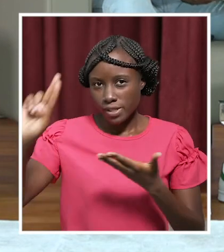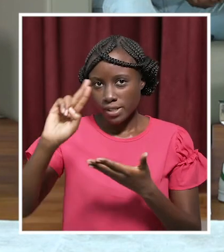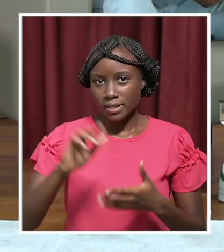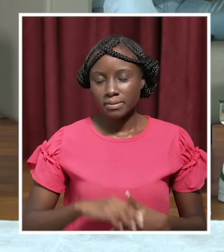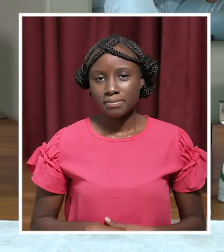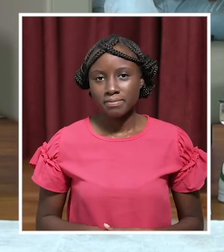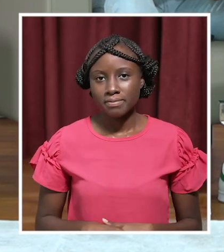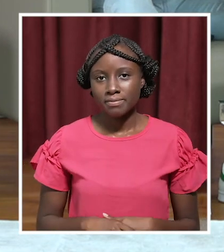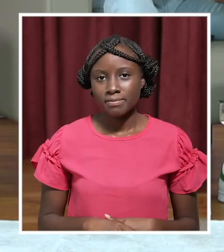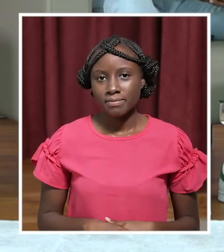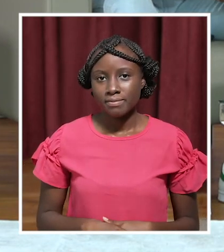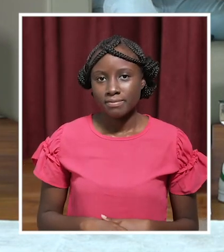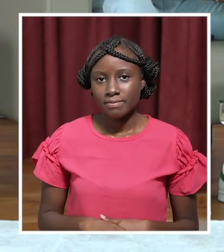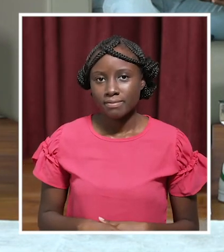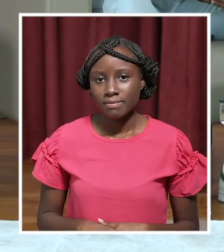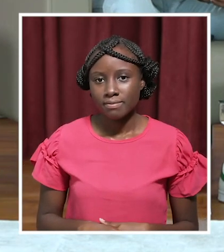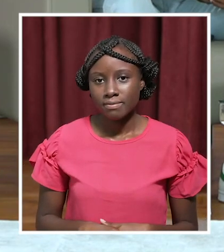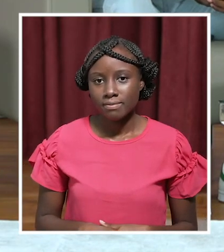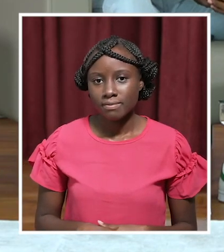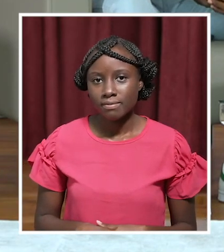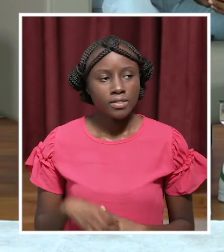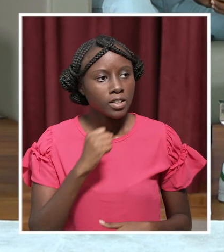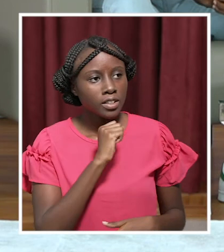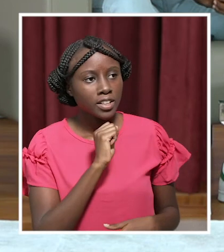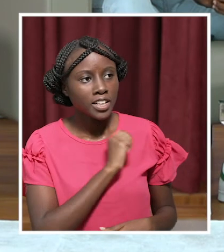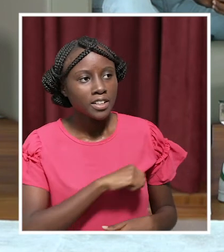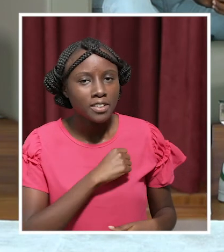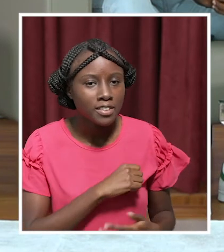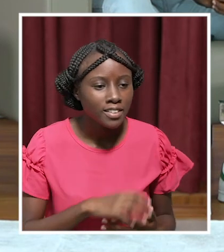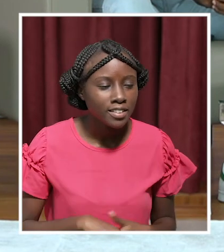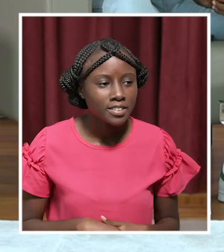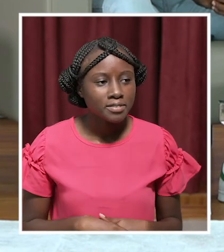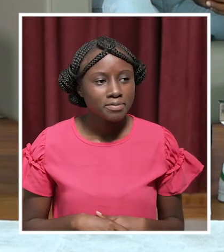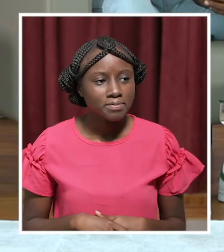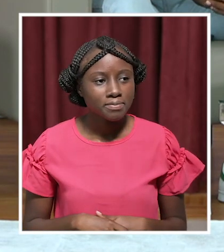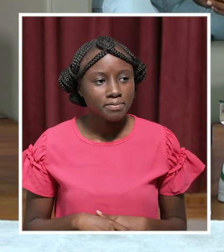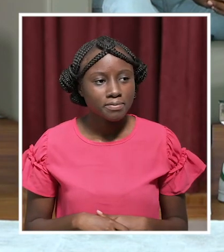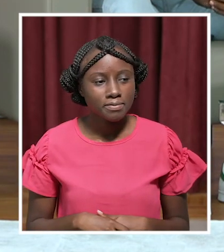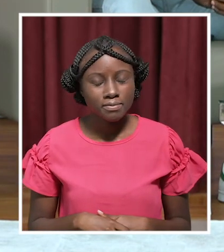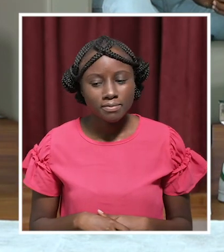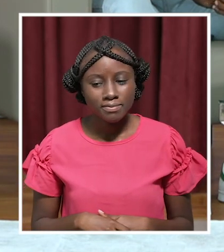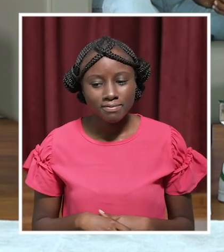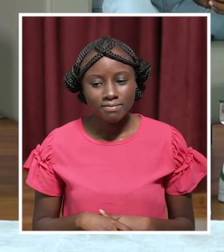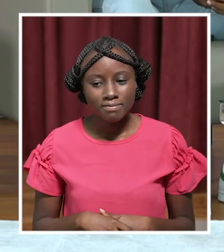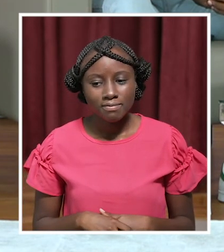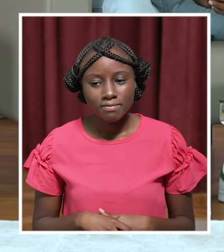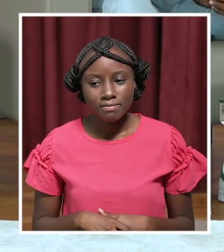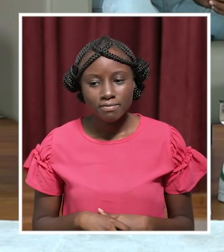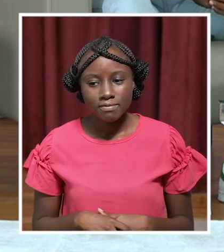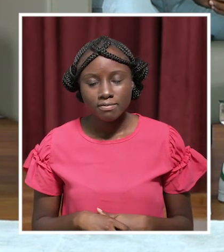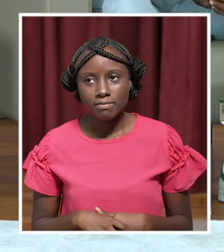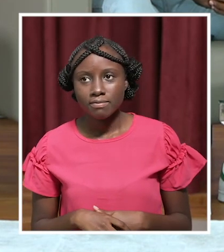UE. I'm sorry. And so I'm sorry. For some people, that is indeed significant because they cannot really envisage